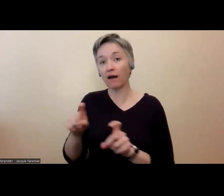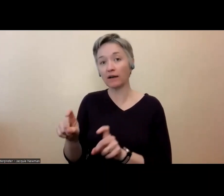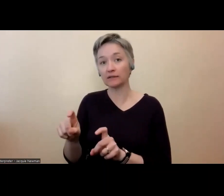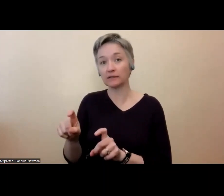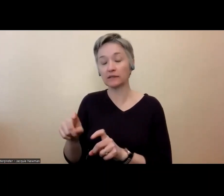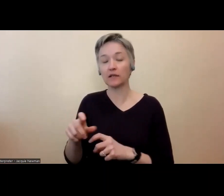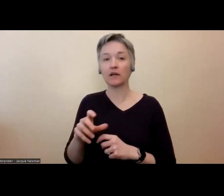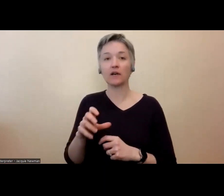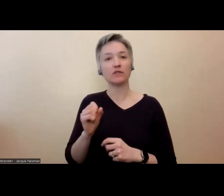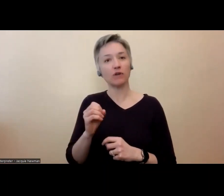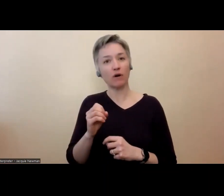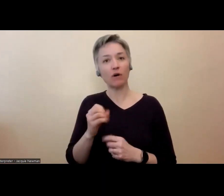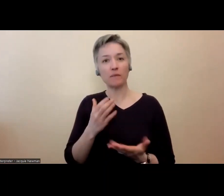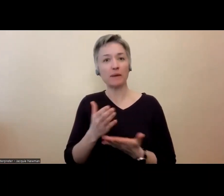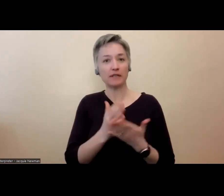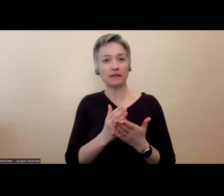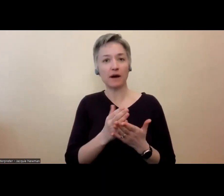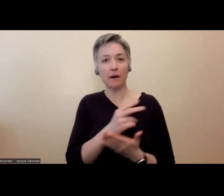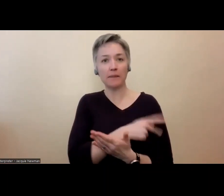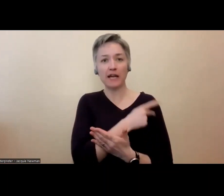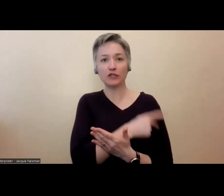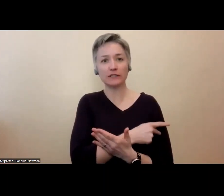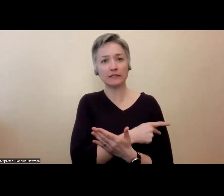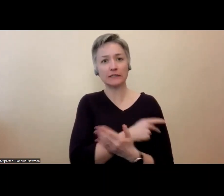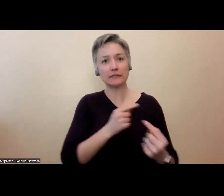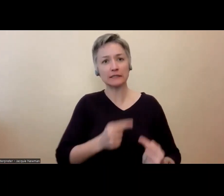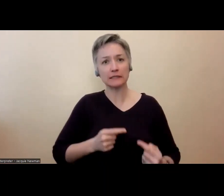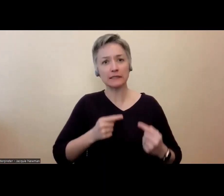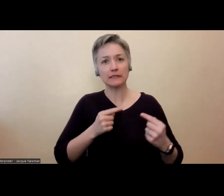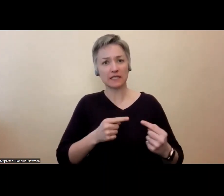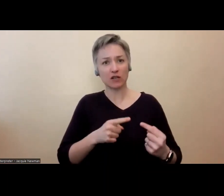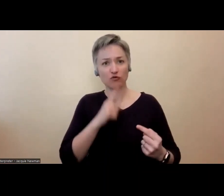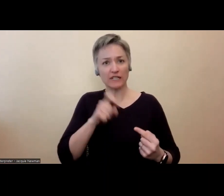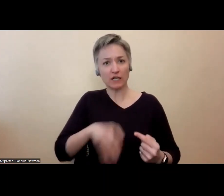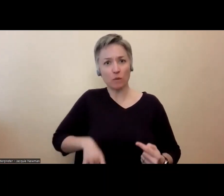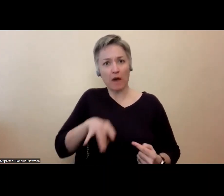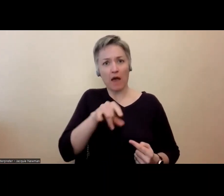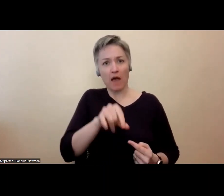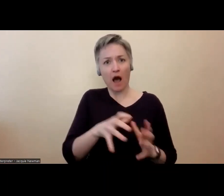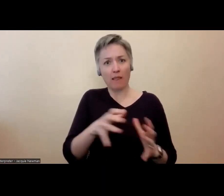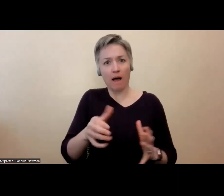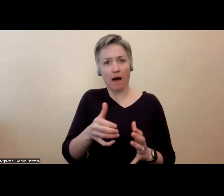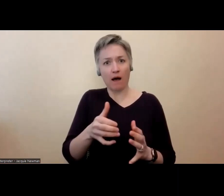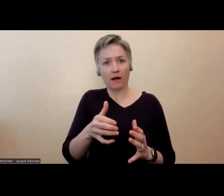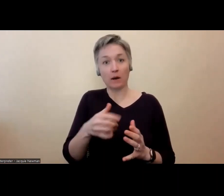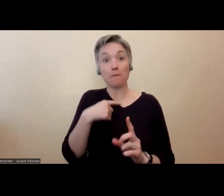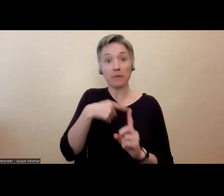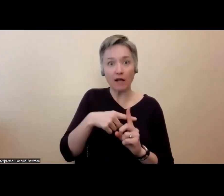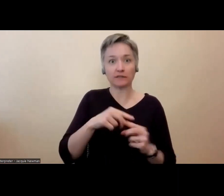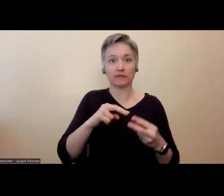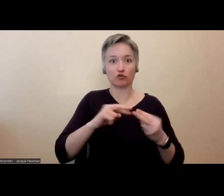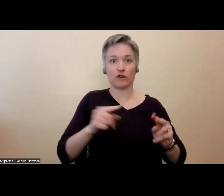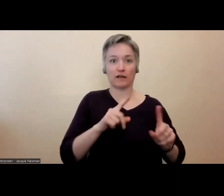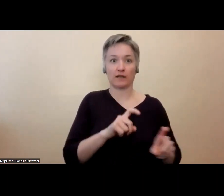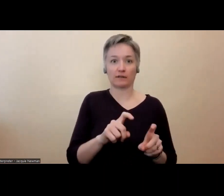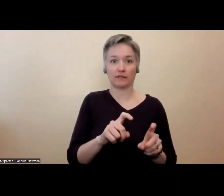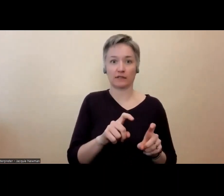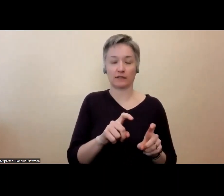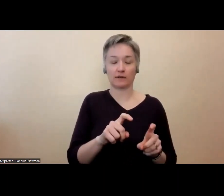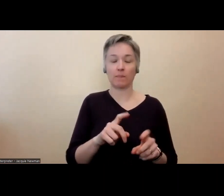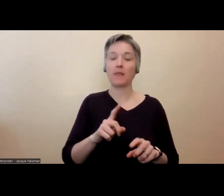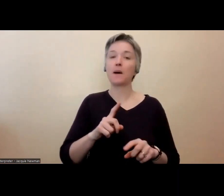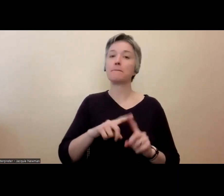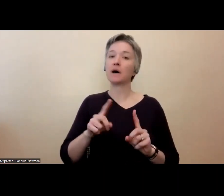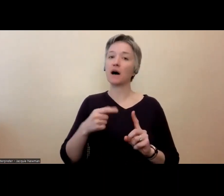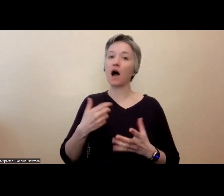that some of those patients are going to have to pay for a lot in addition to the genetic testing. What I want to let everybody know is